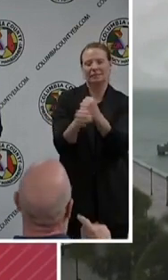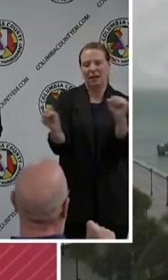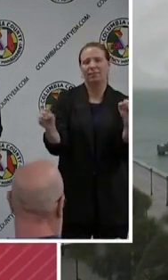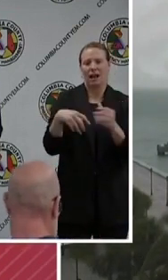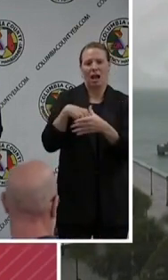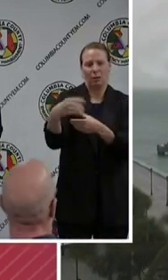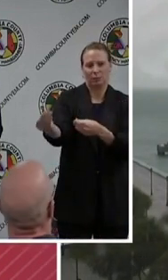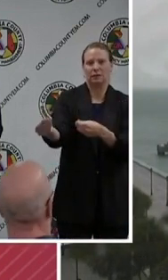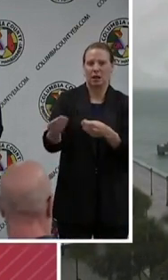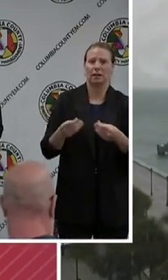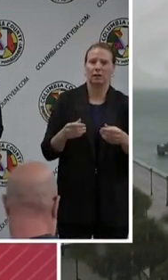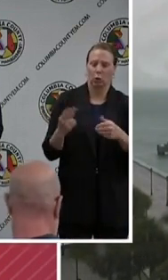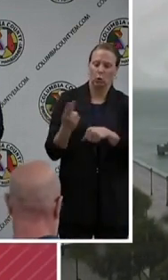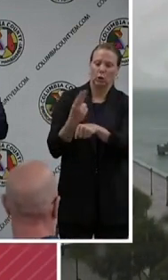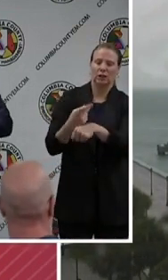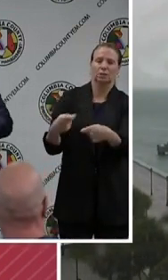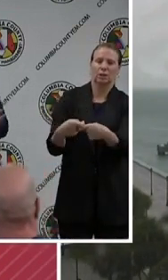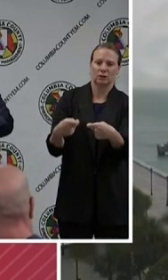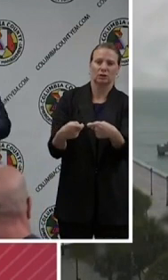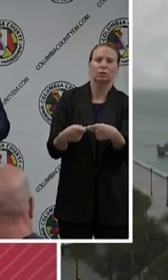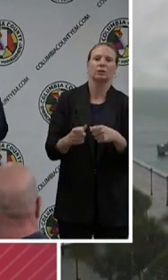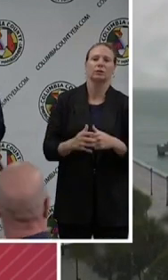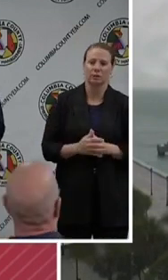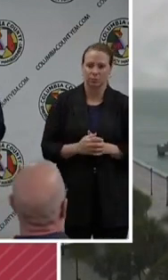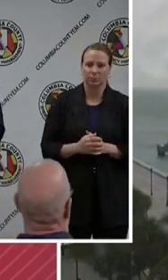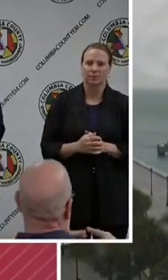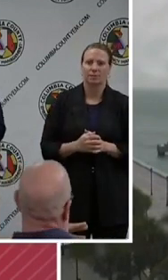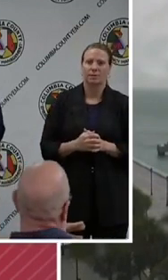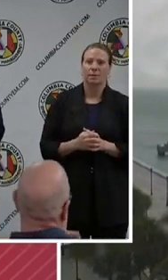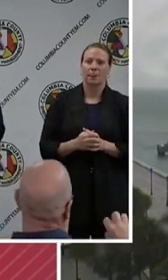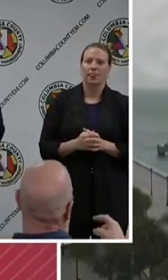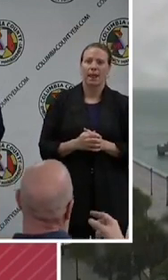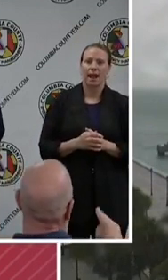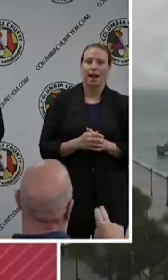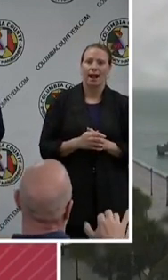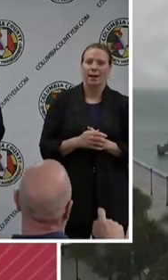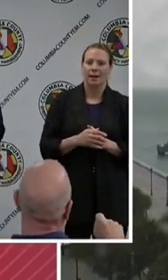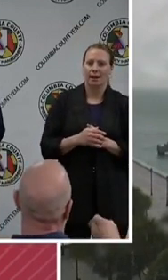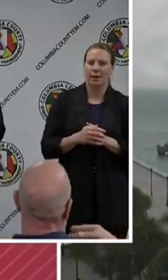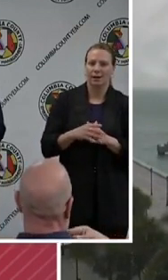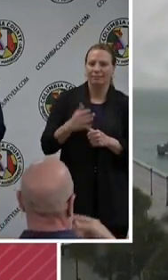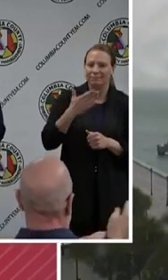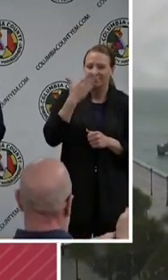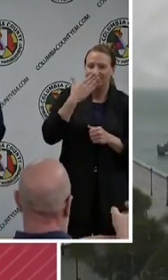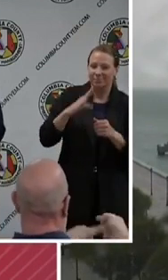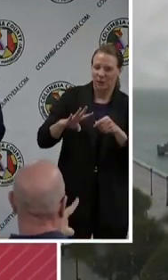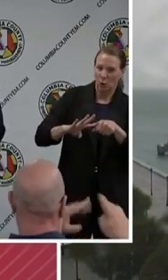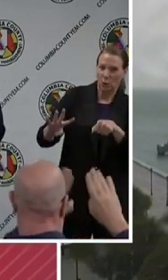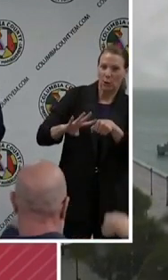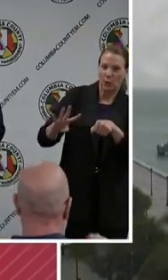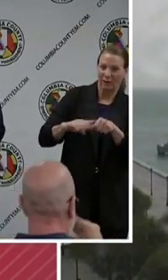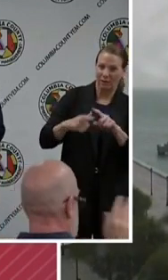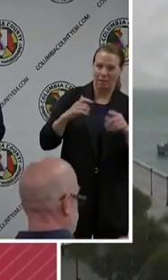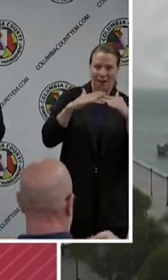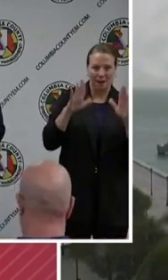from doors and windows, and the exhaust needs to be pointing away from your house. So please use that appropriately. There's